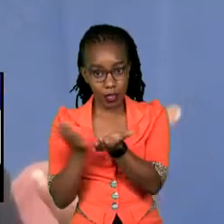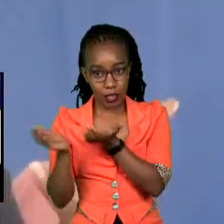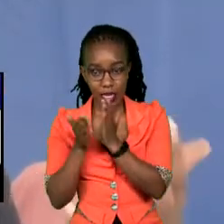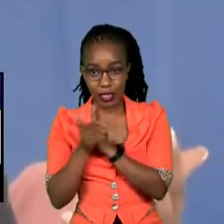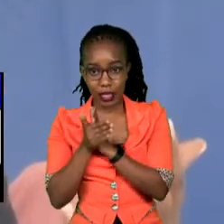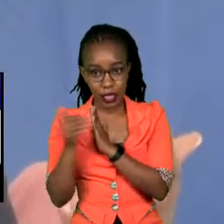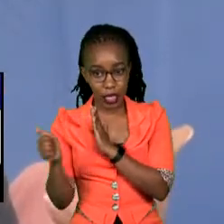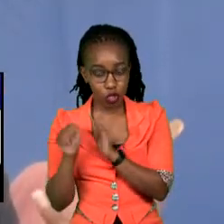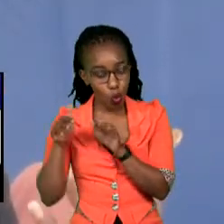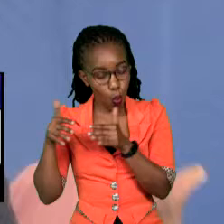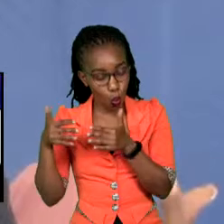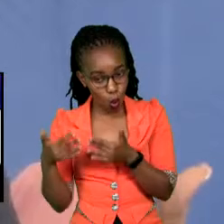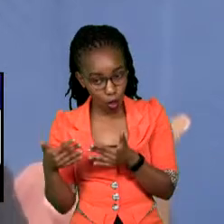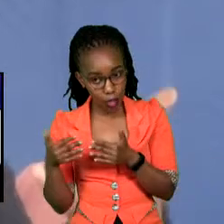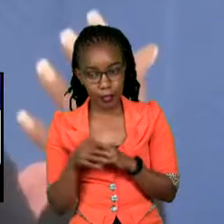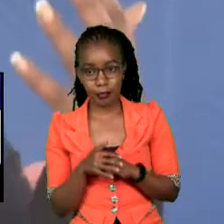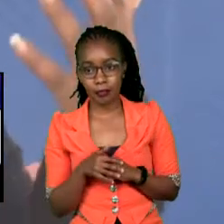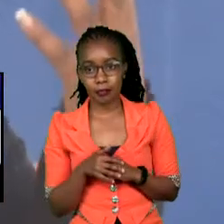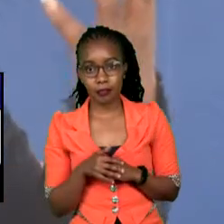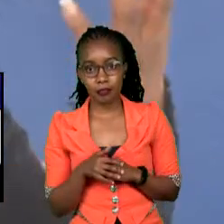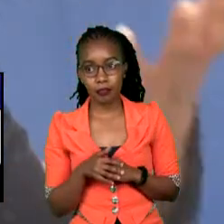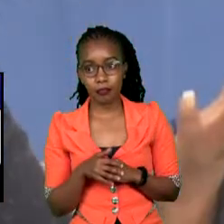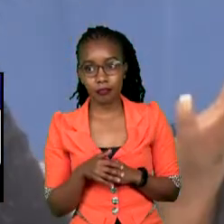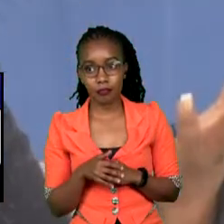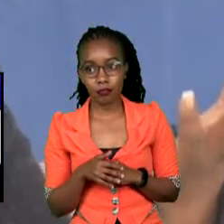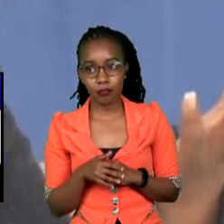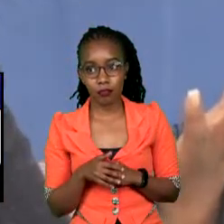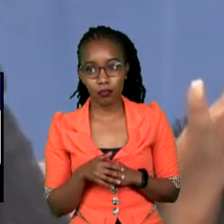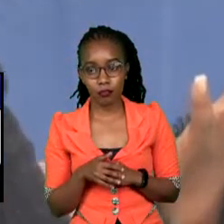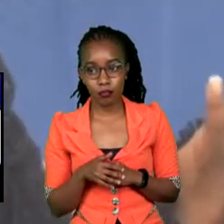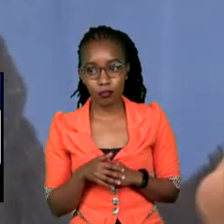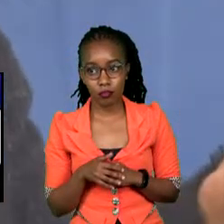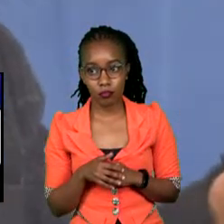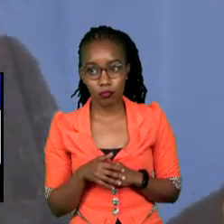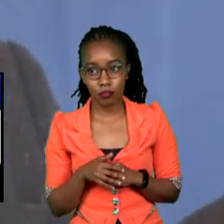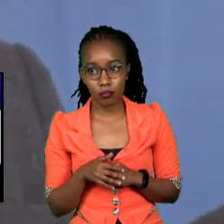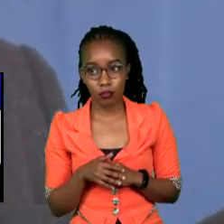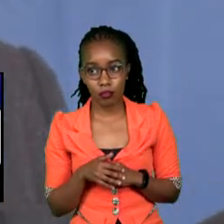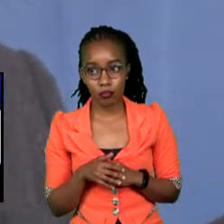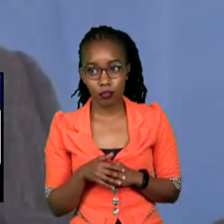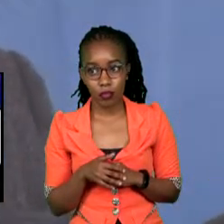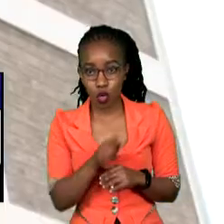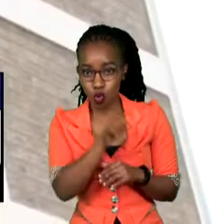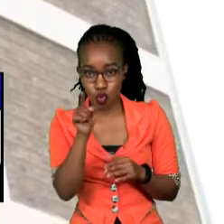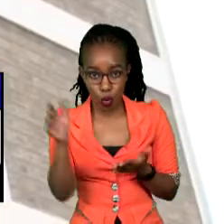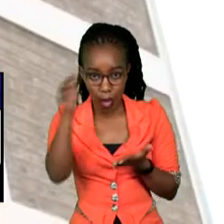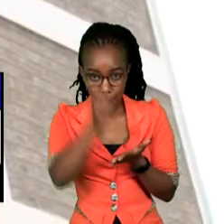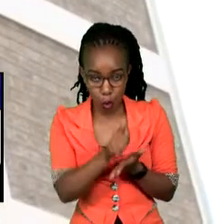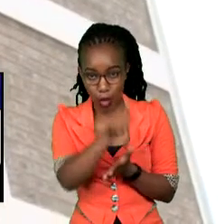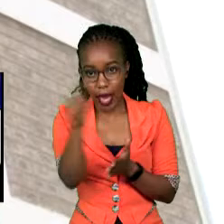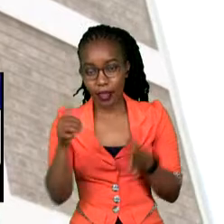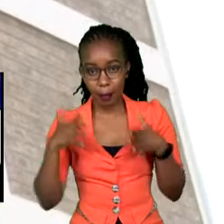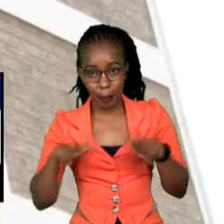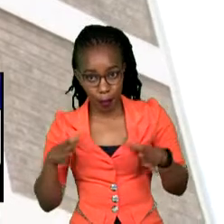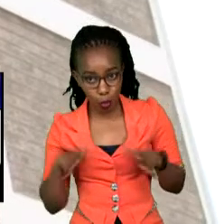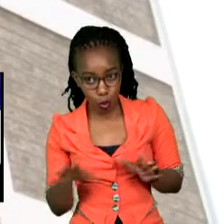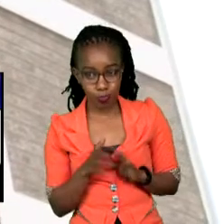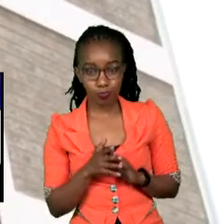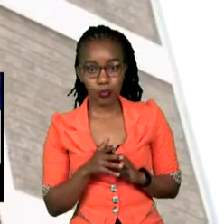skills, or you are an employer. Currently, there